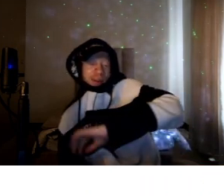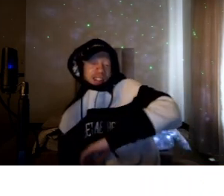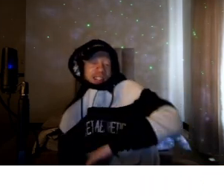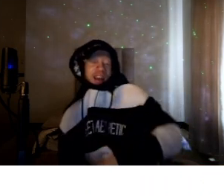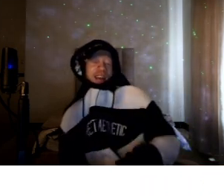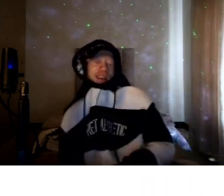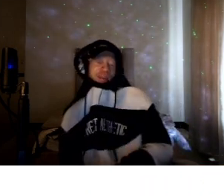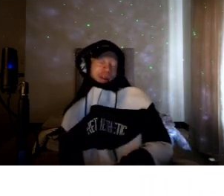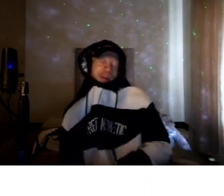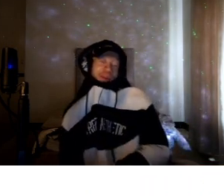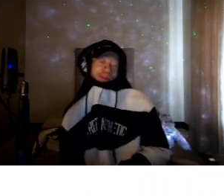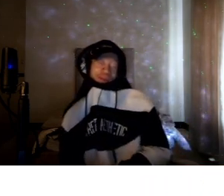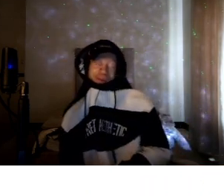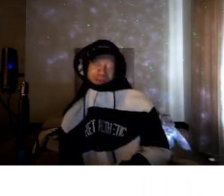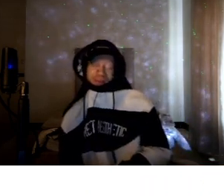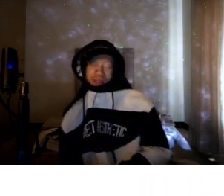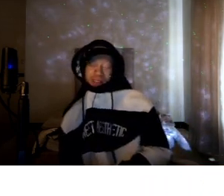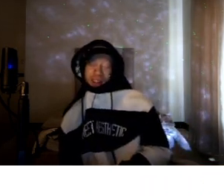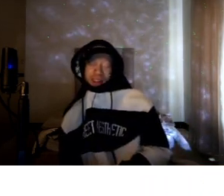This man's shining, bro.